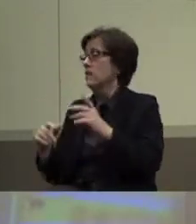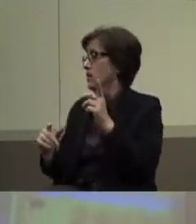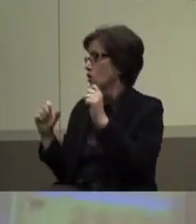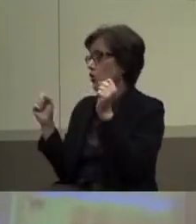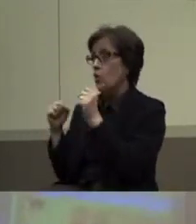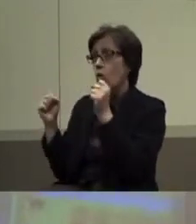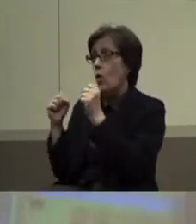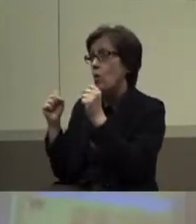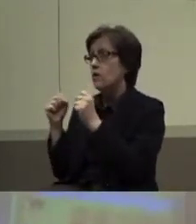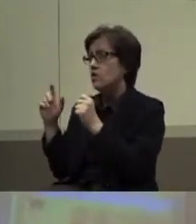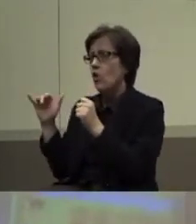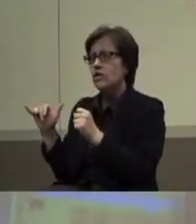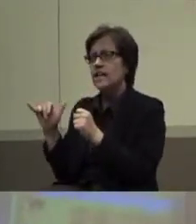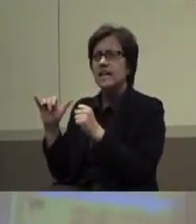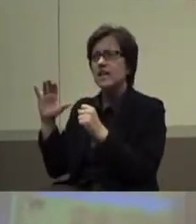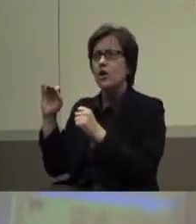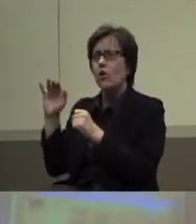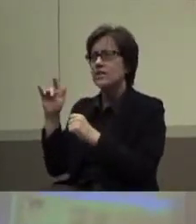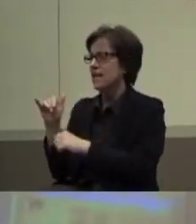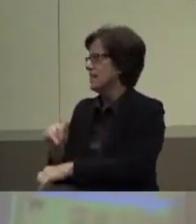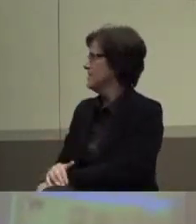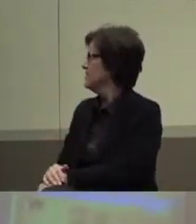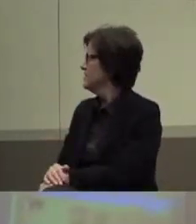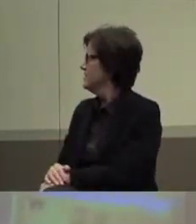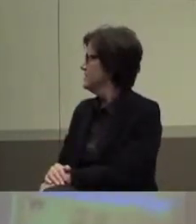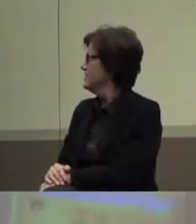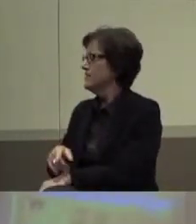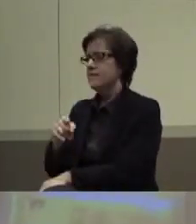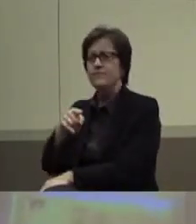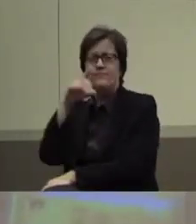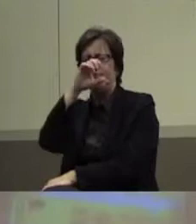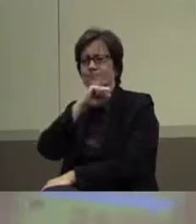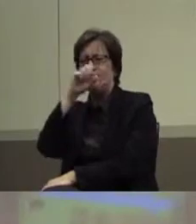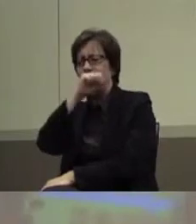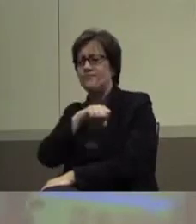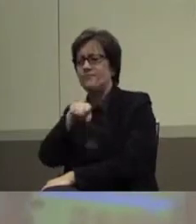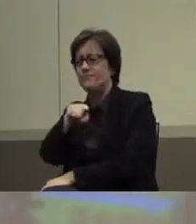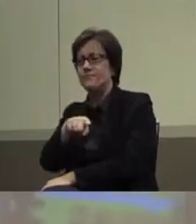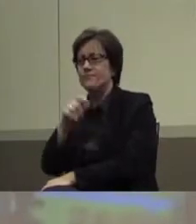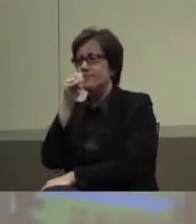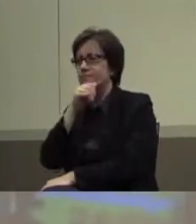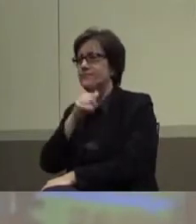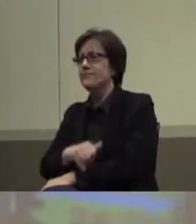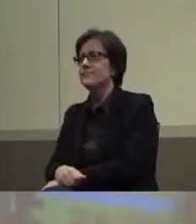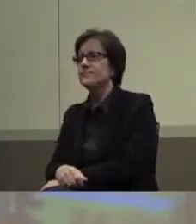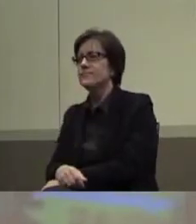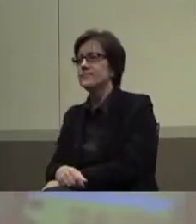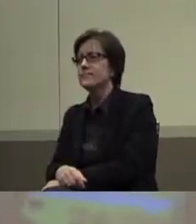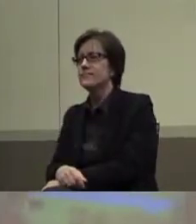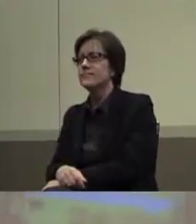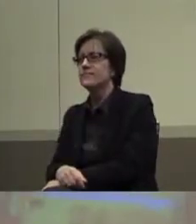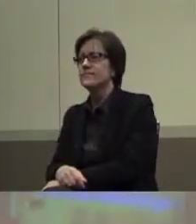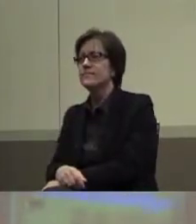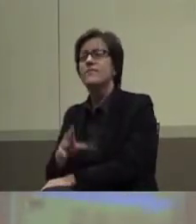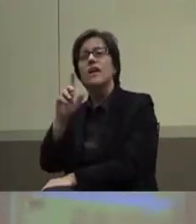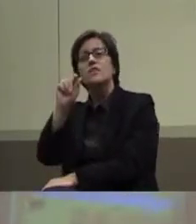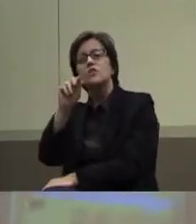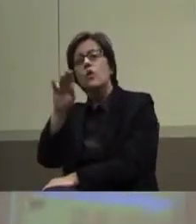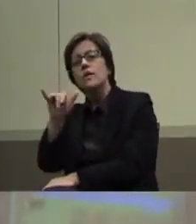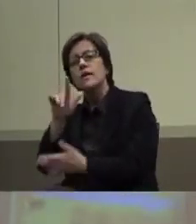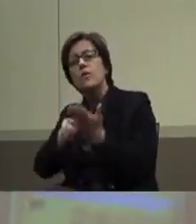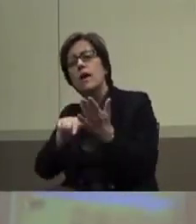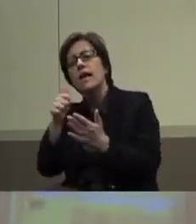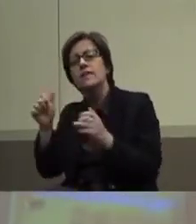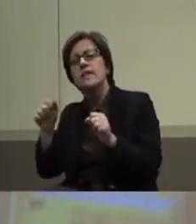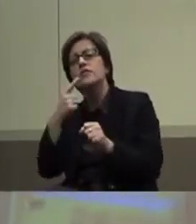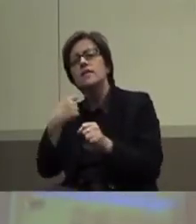Okay, there's puddles on the ground, but that's not one of our choices that we have there. You know the choices that we have there. Okay,